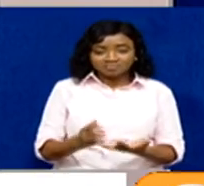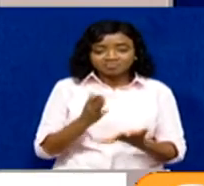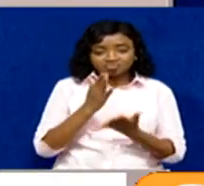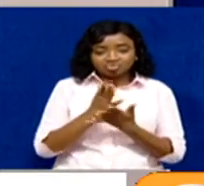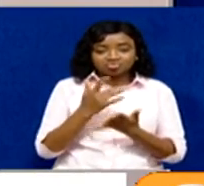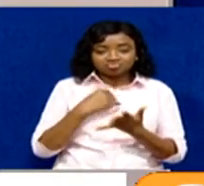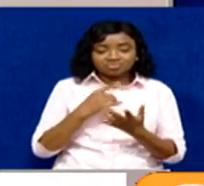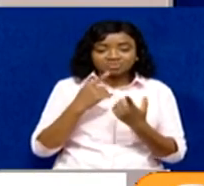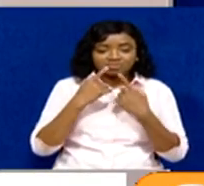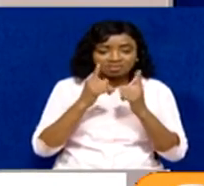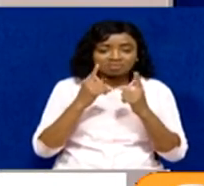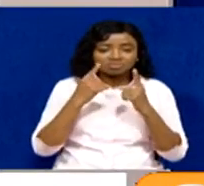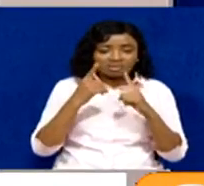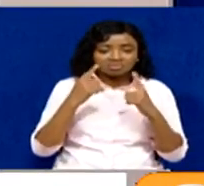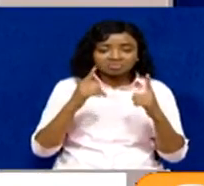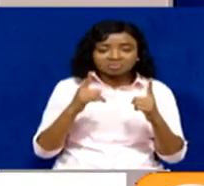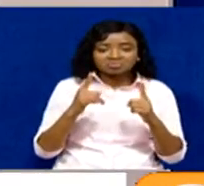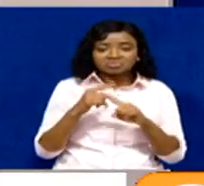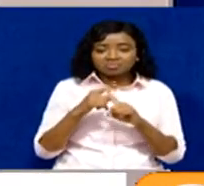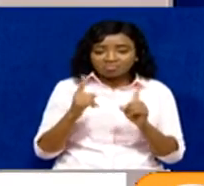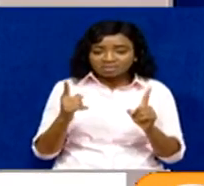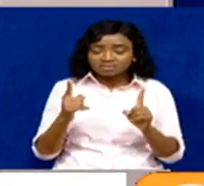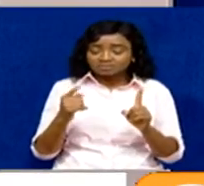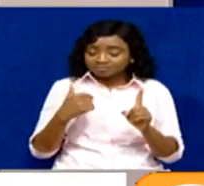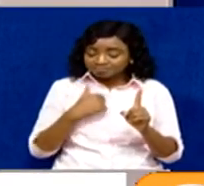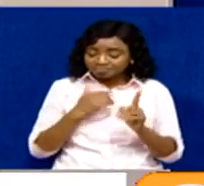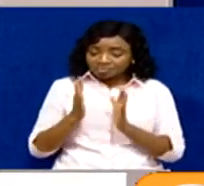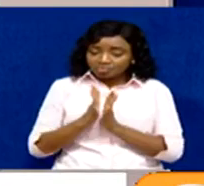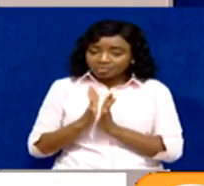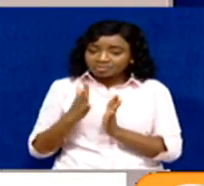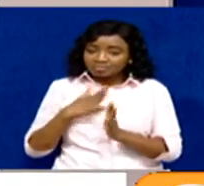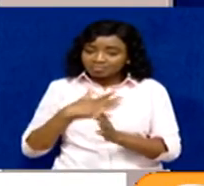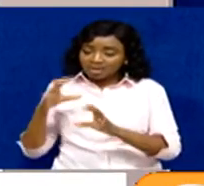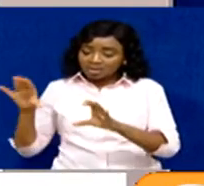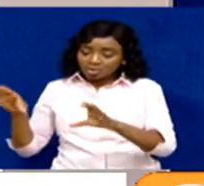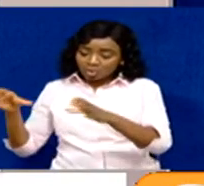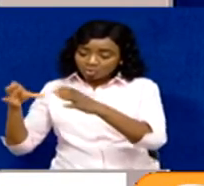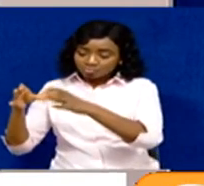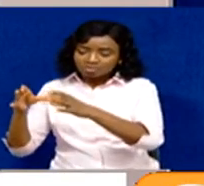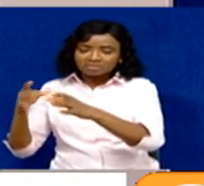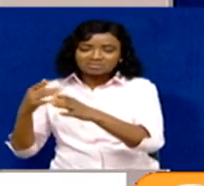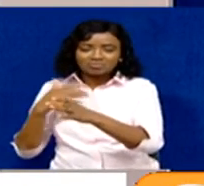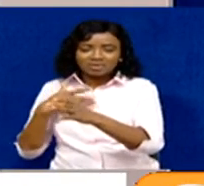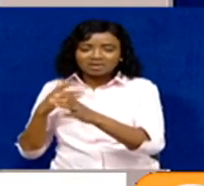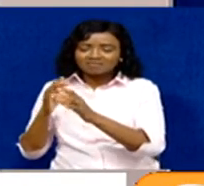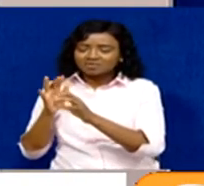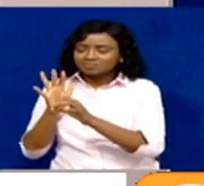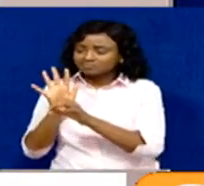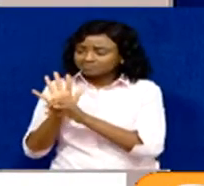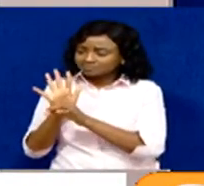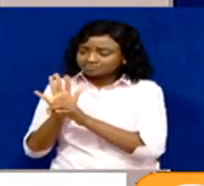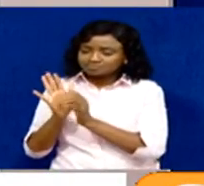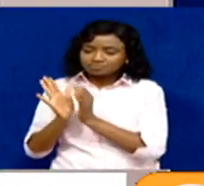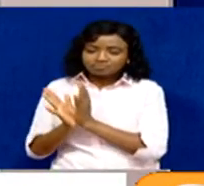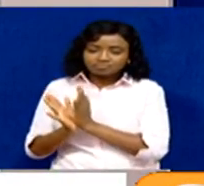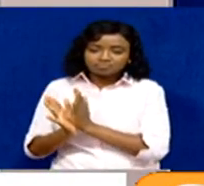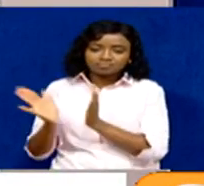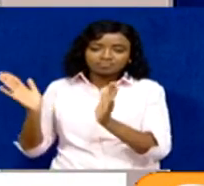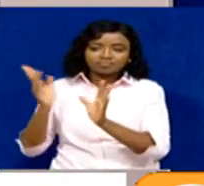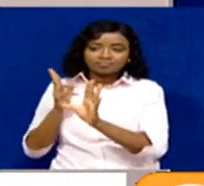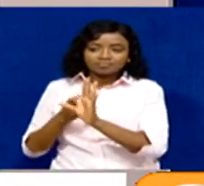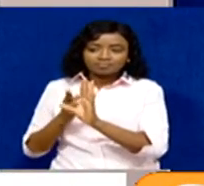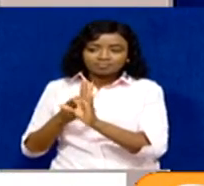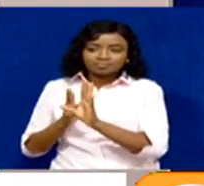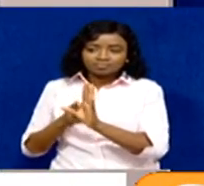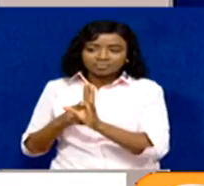community, because we do very elaborate public participation from village, and we have about 43 villages. So we